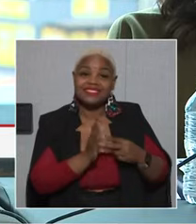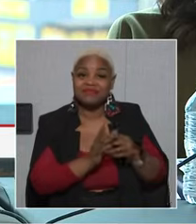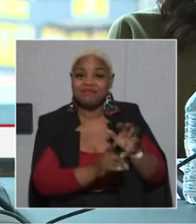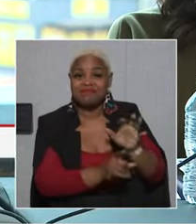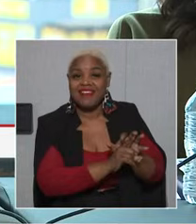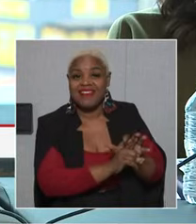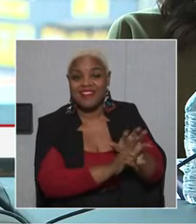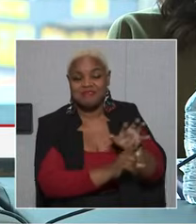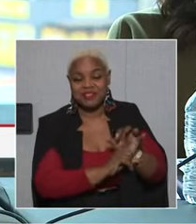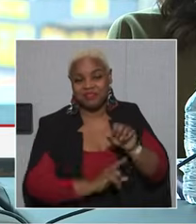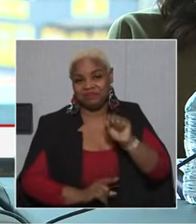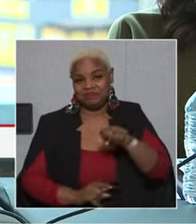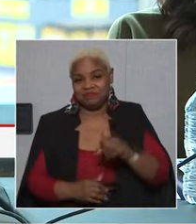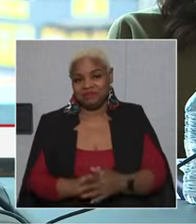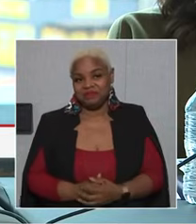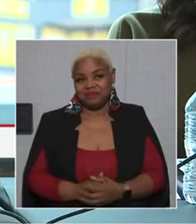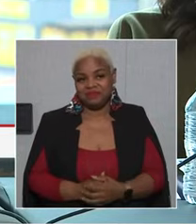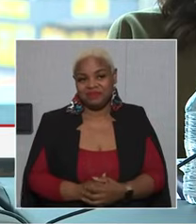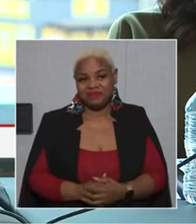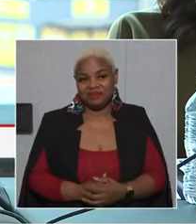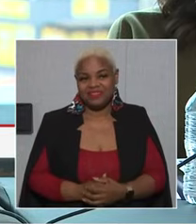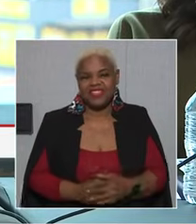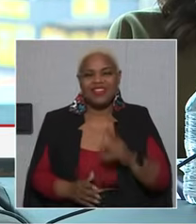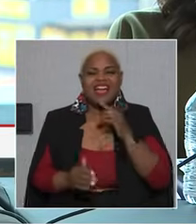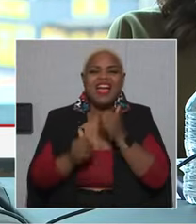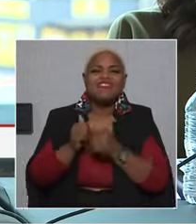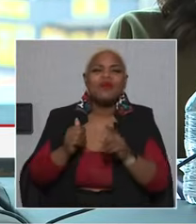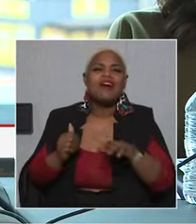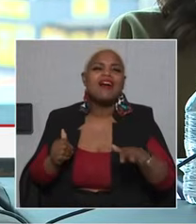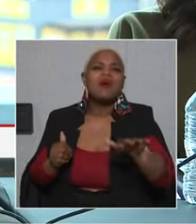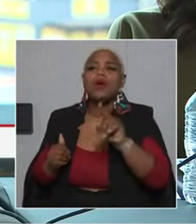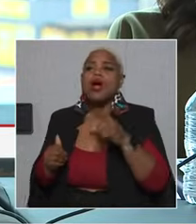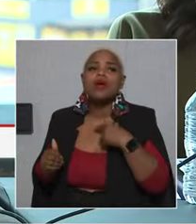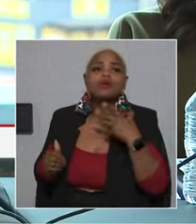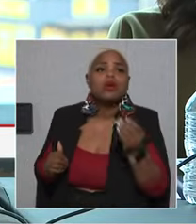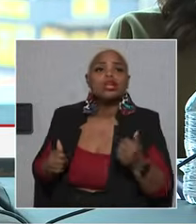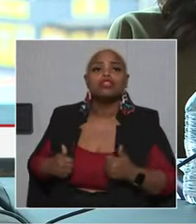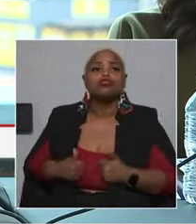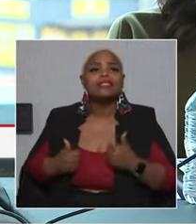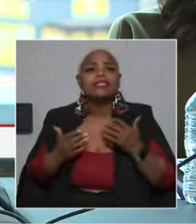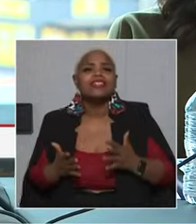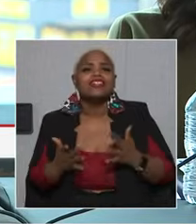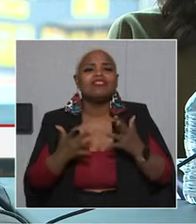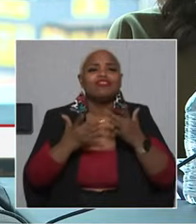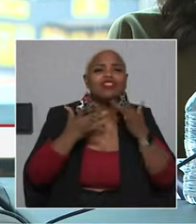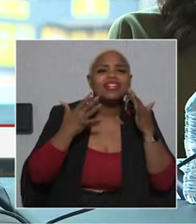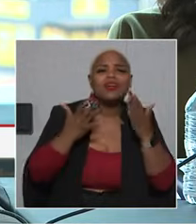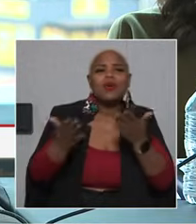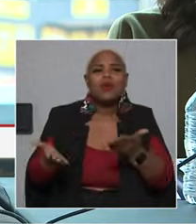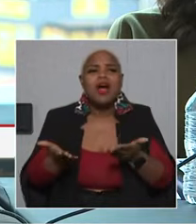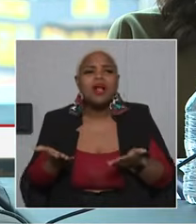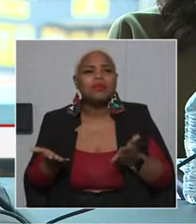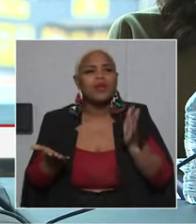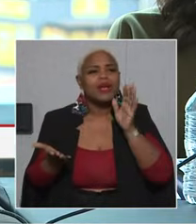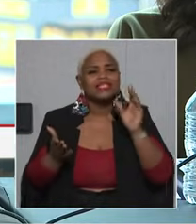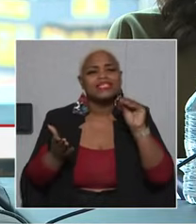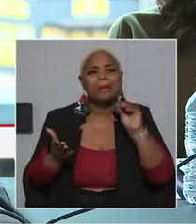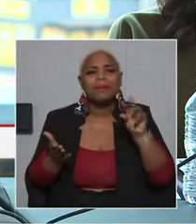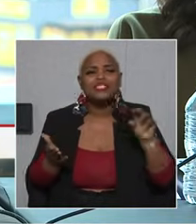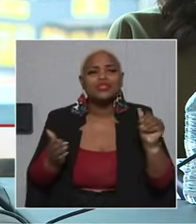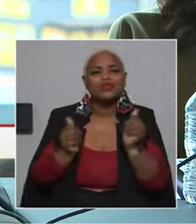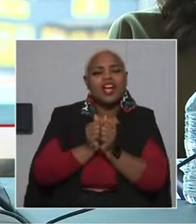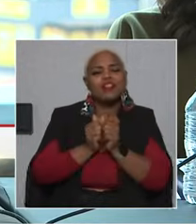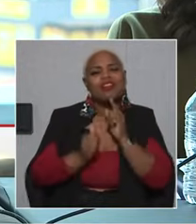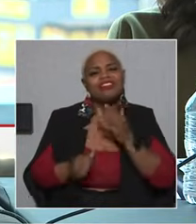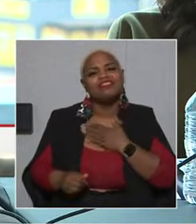city, the residents have really embraced me, and I'm grateful for that. I think, and I'm going to make this personal, if I